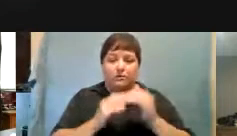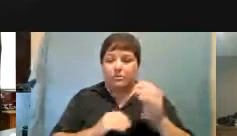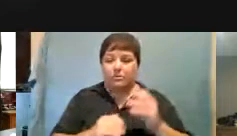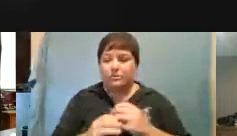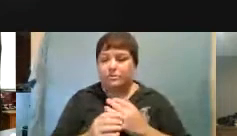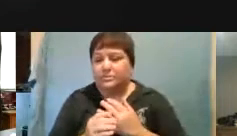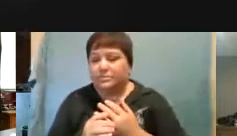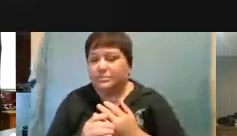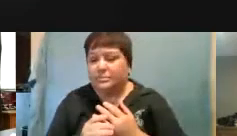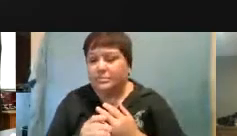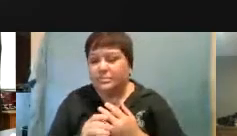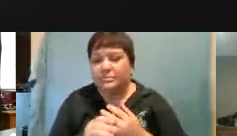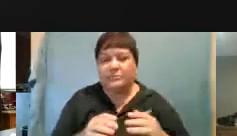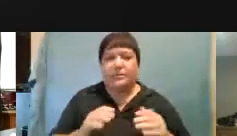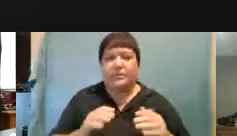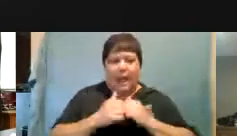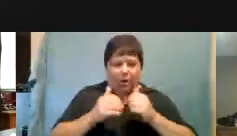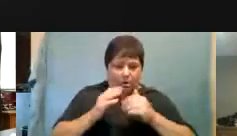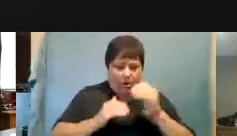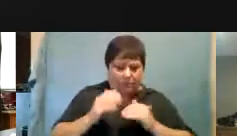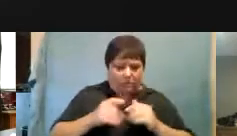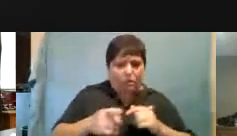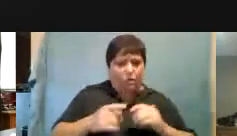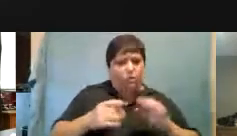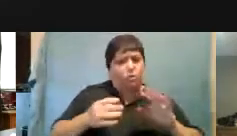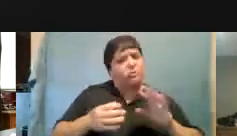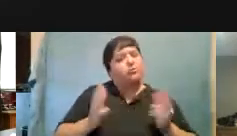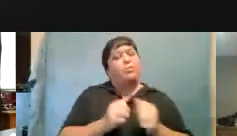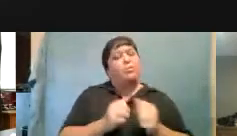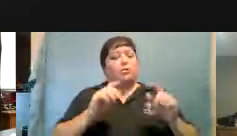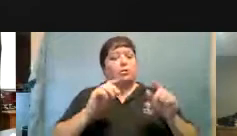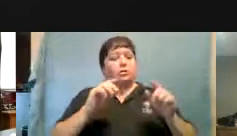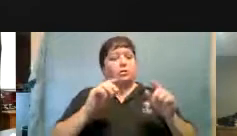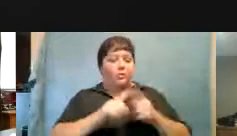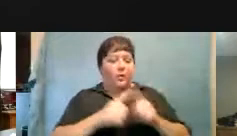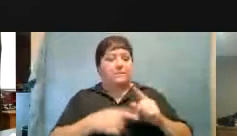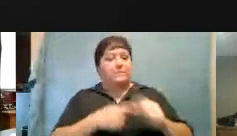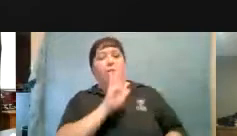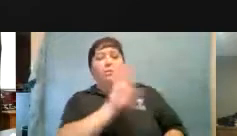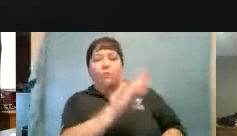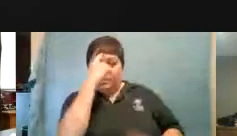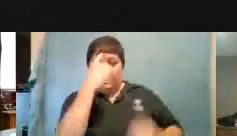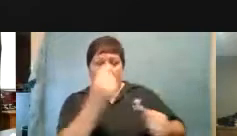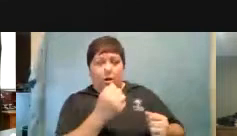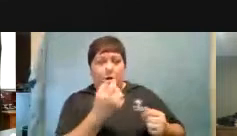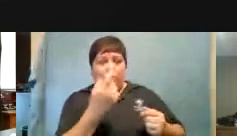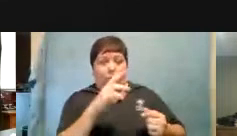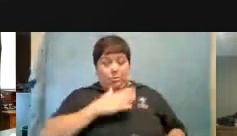call. How comfortable are you talking with your friends about their mental health or your own?